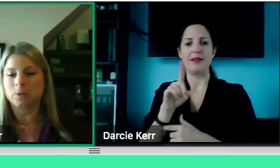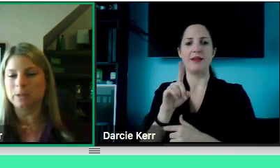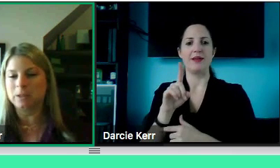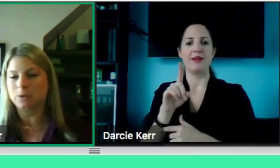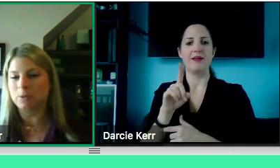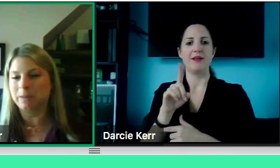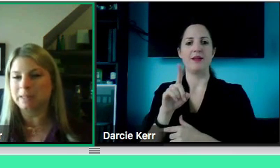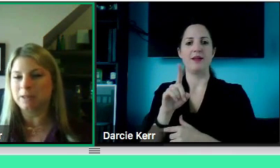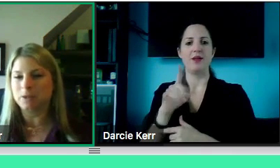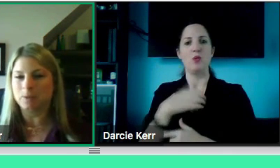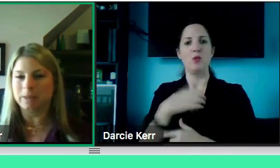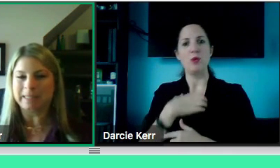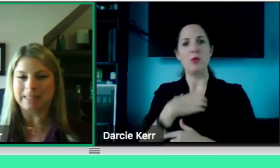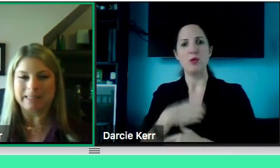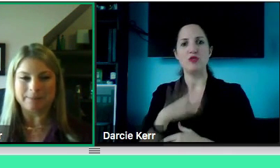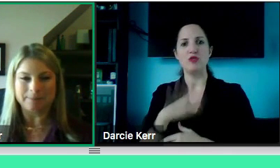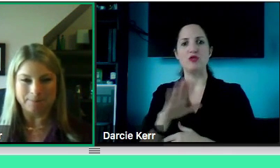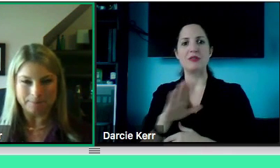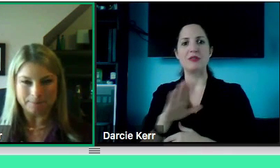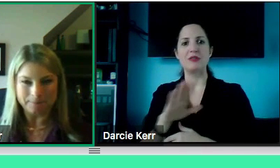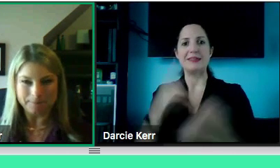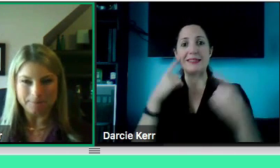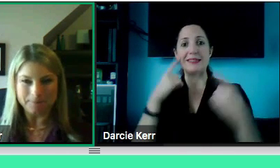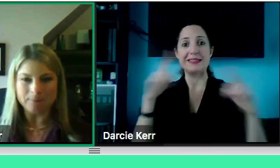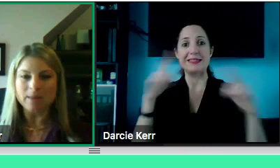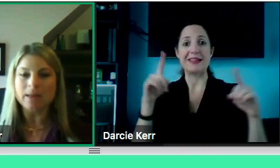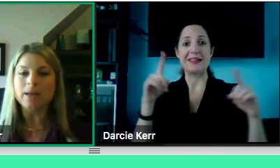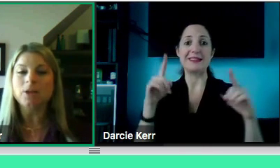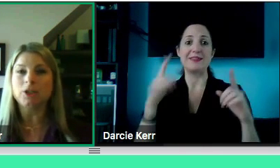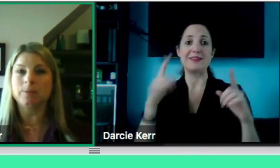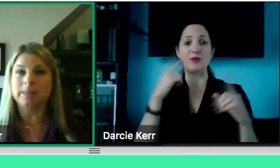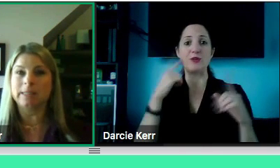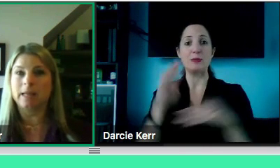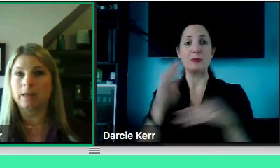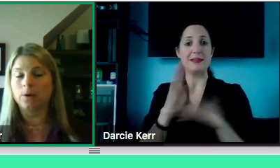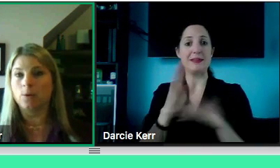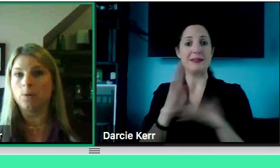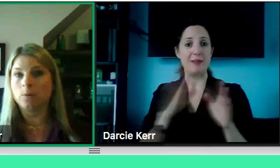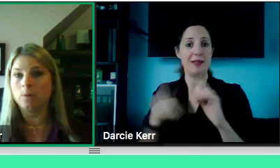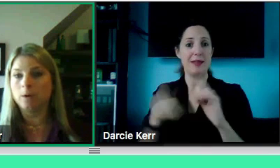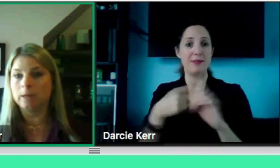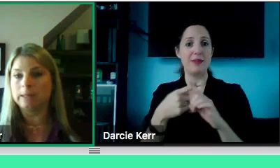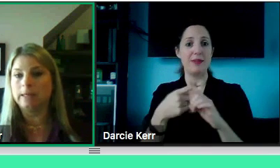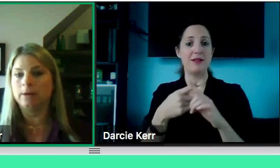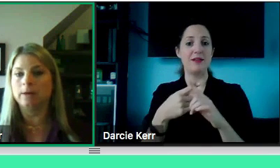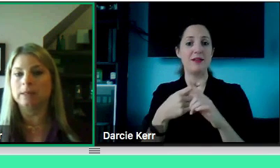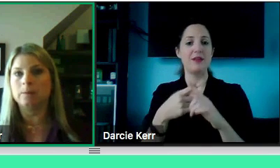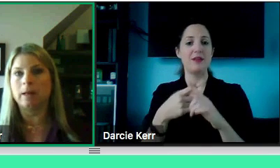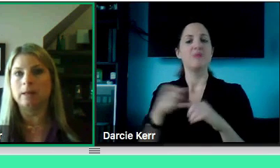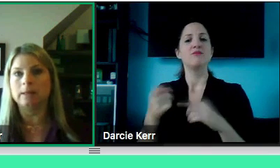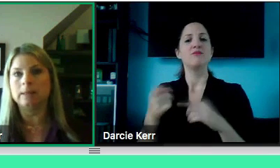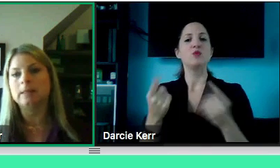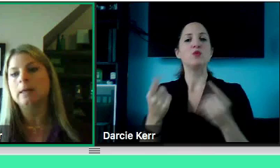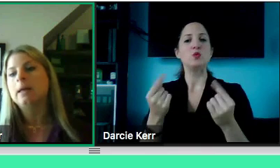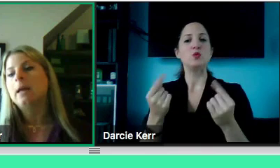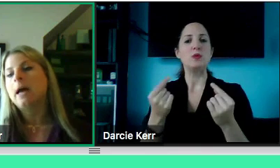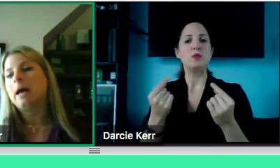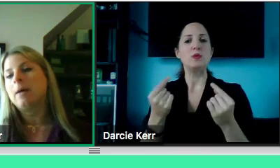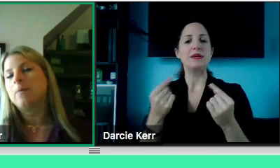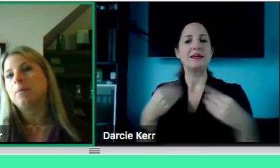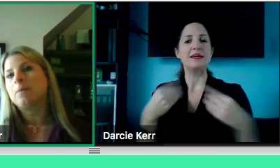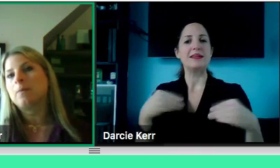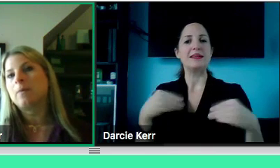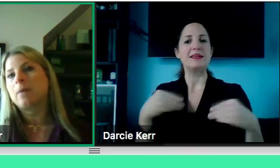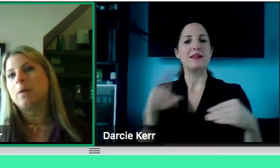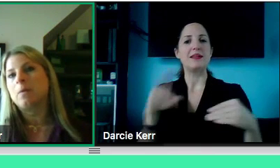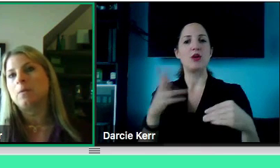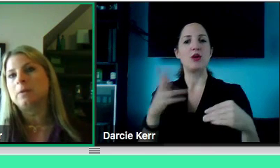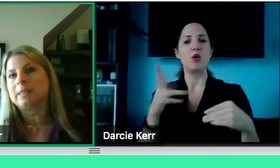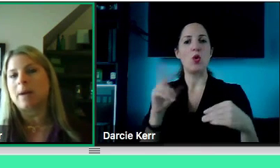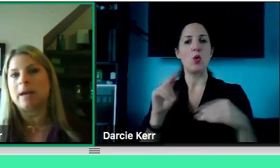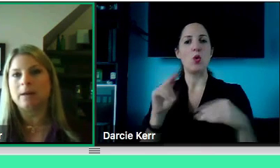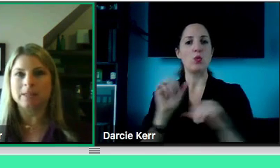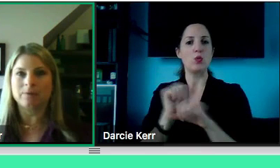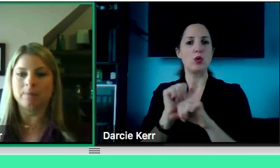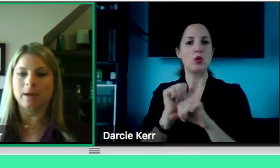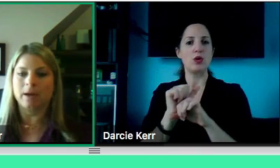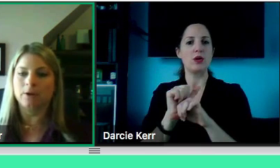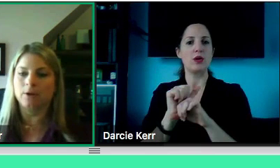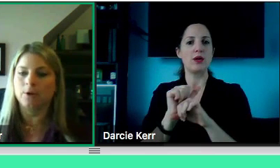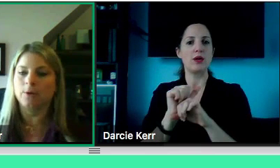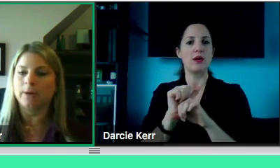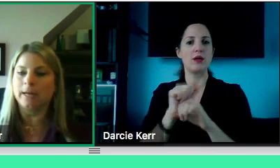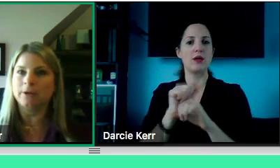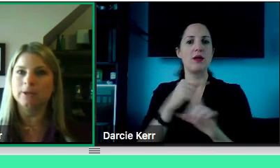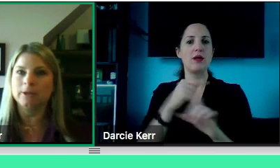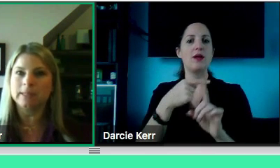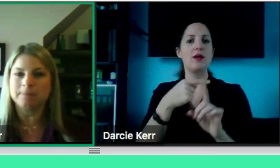opens her doors to a busy tourist season. She was selling her own works here as well as some items